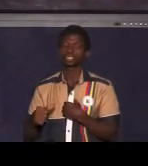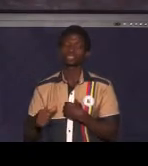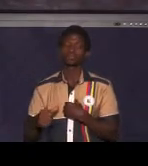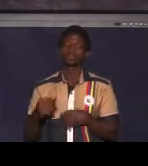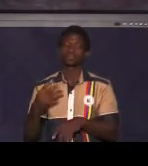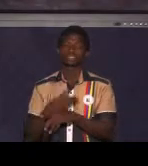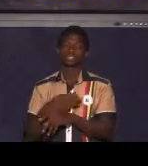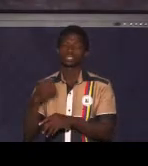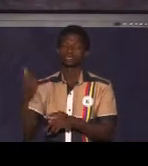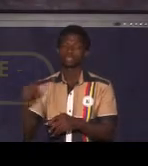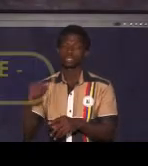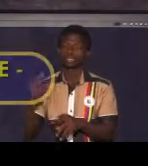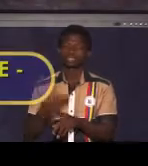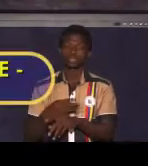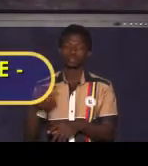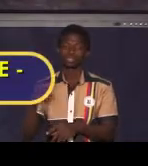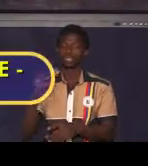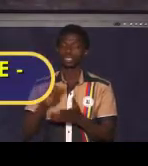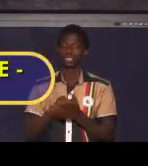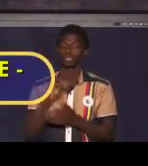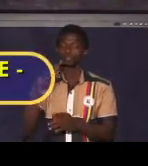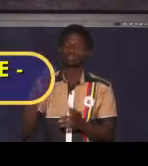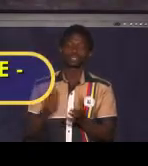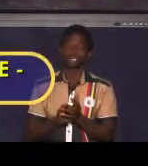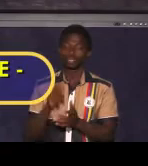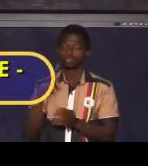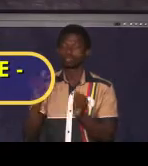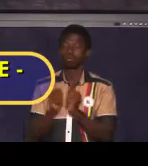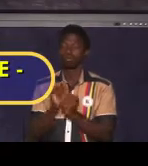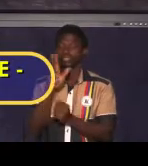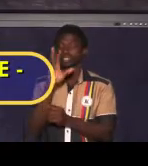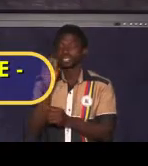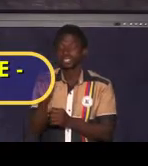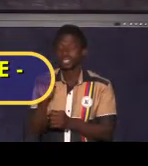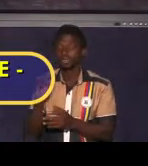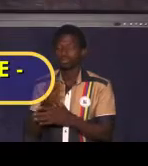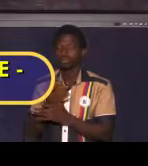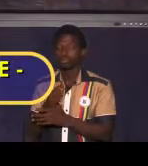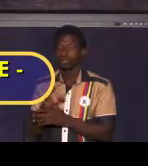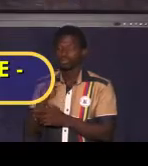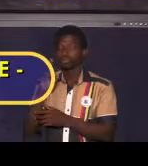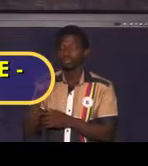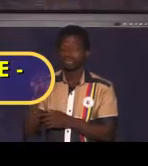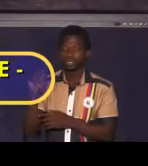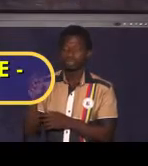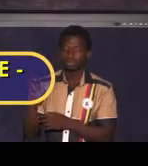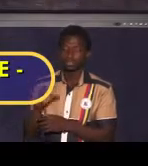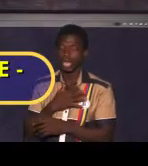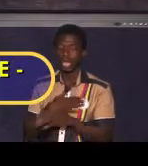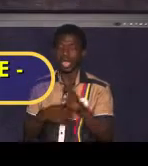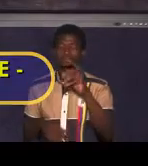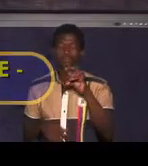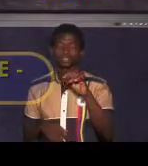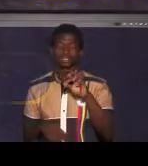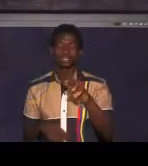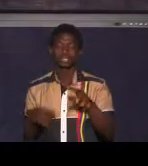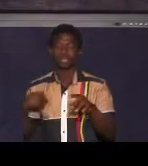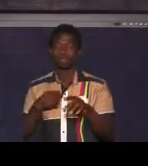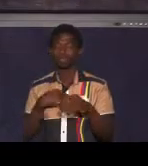times 10 times 10. And that is 1,000, 1 with 3 zeros. So that means that between millimeter and meter, you